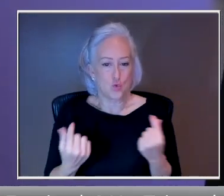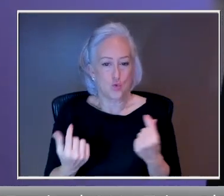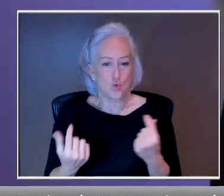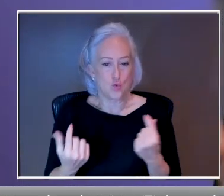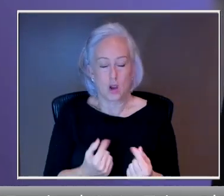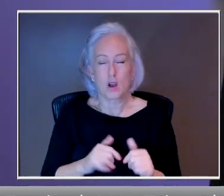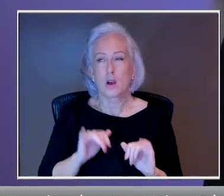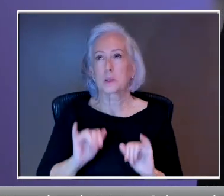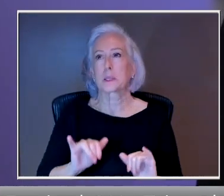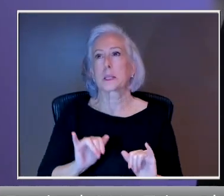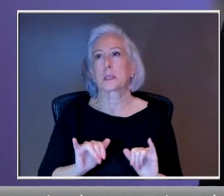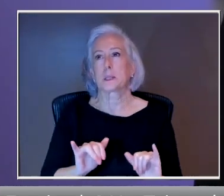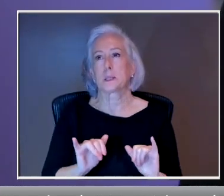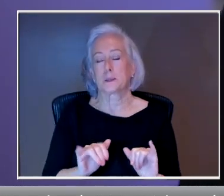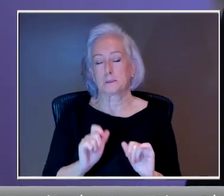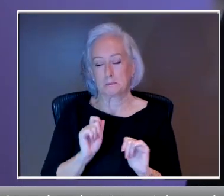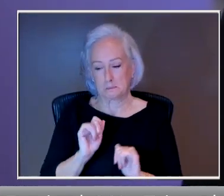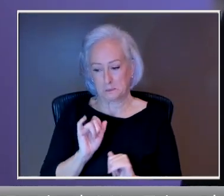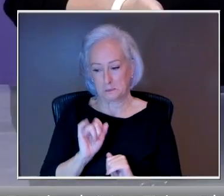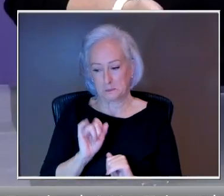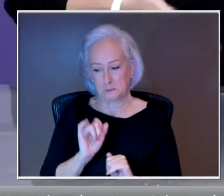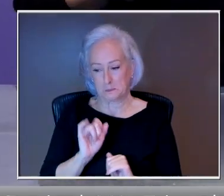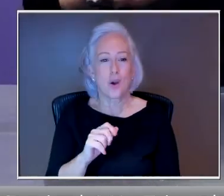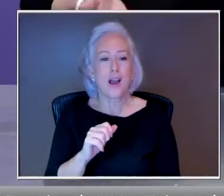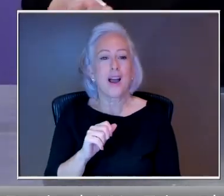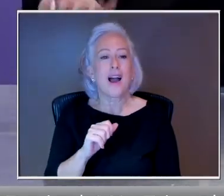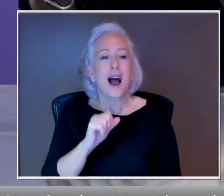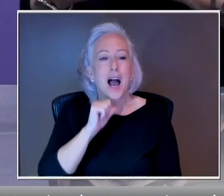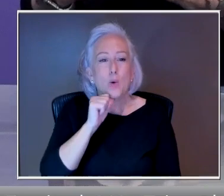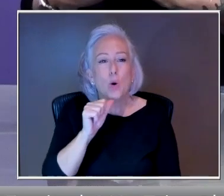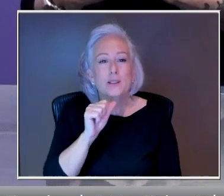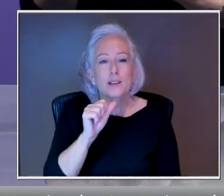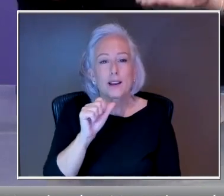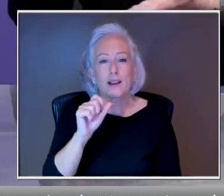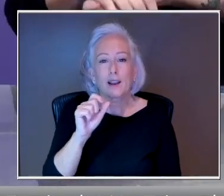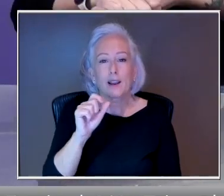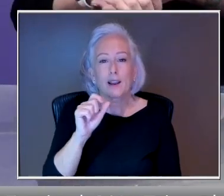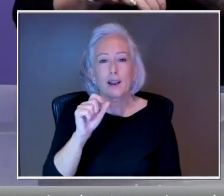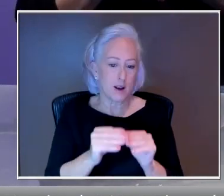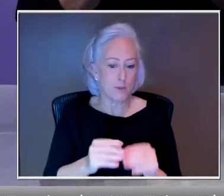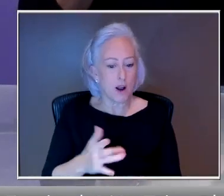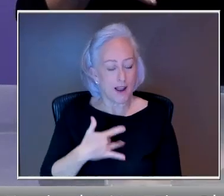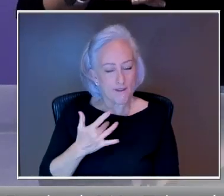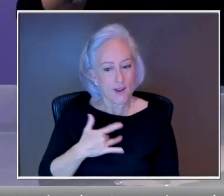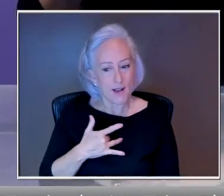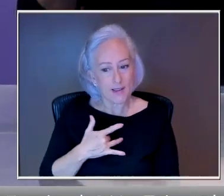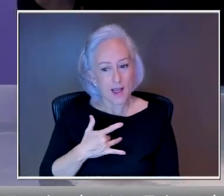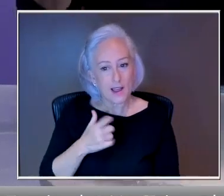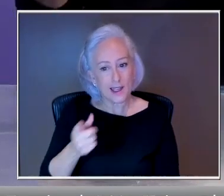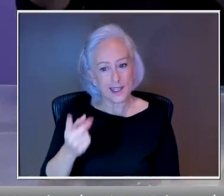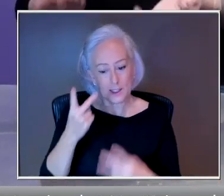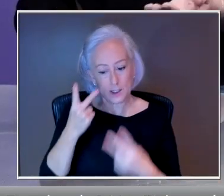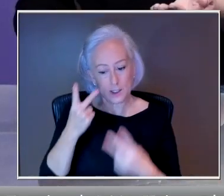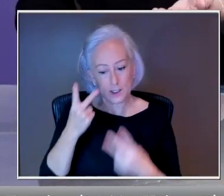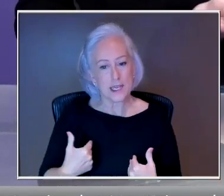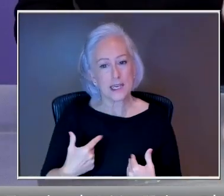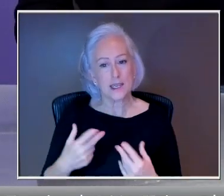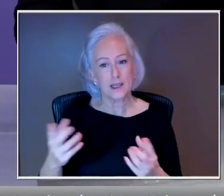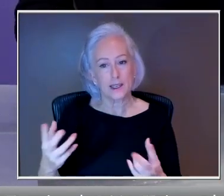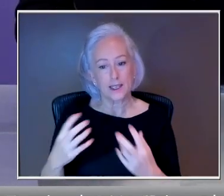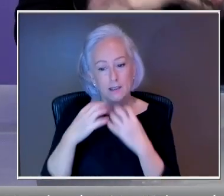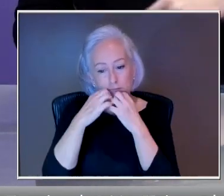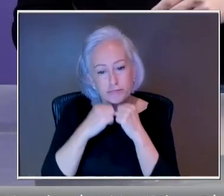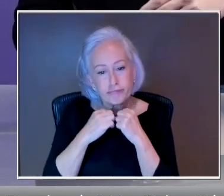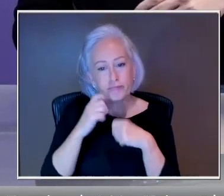just I wasn't just a number, I guess, to him. I really felt like he cared about me. It was genuine, and he took the time to